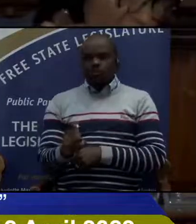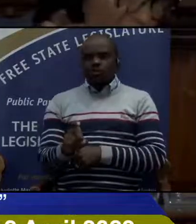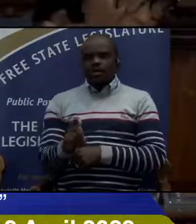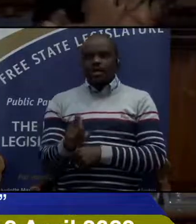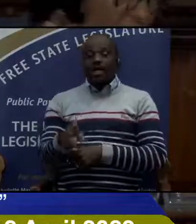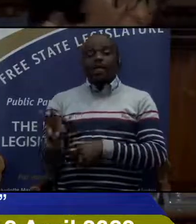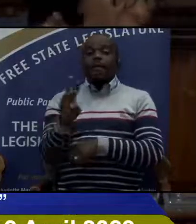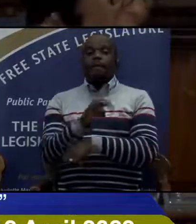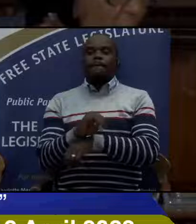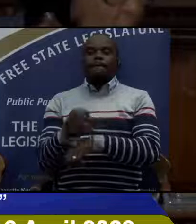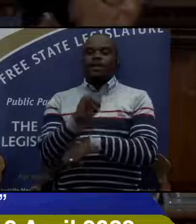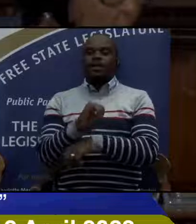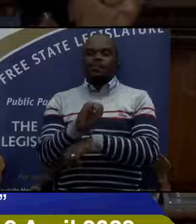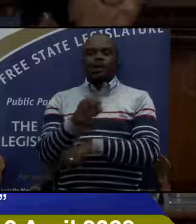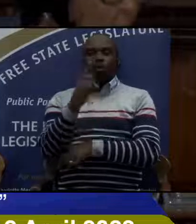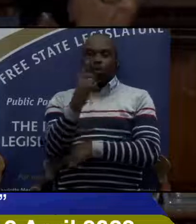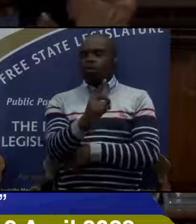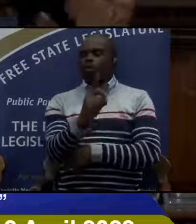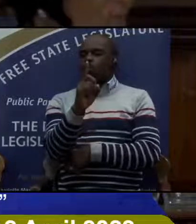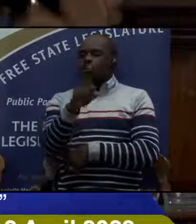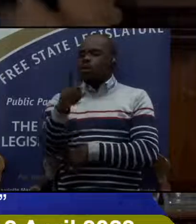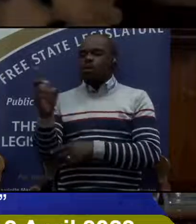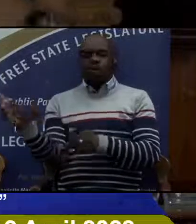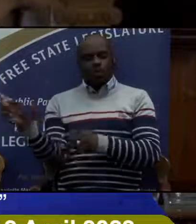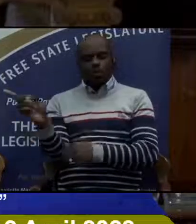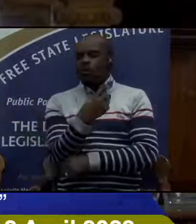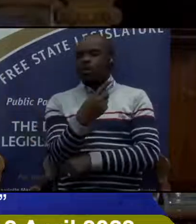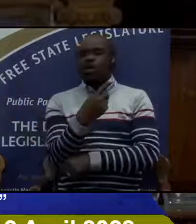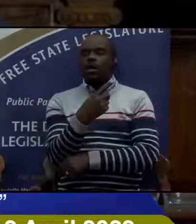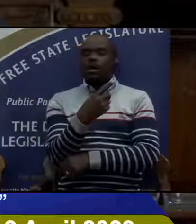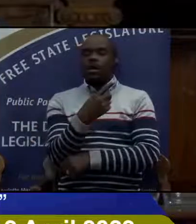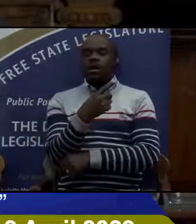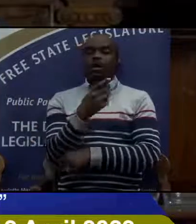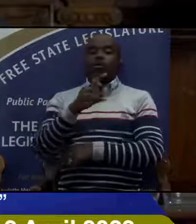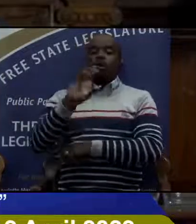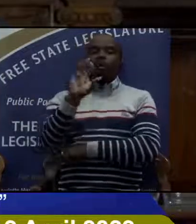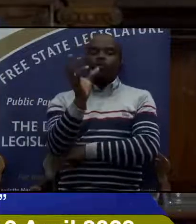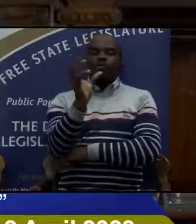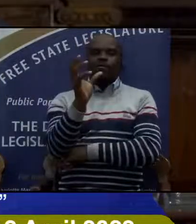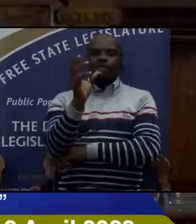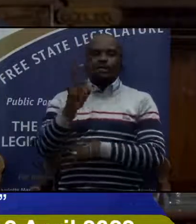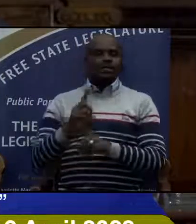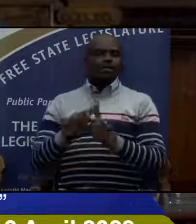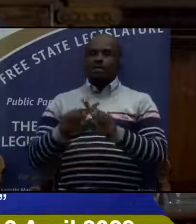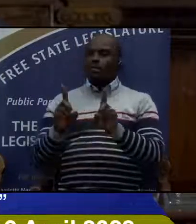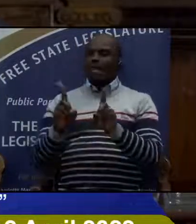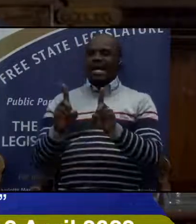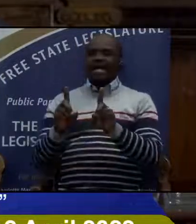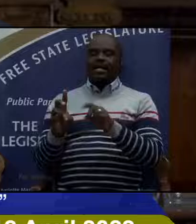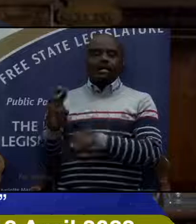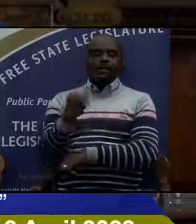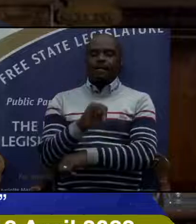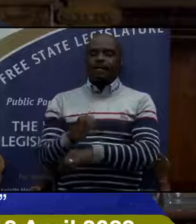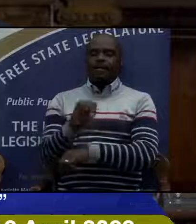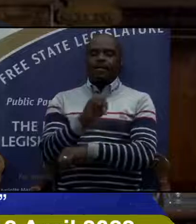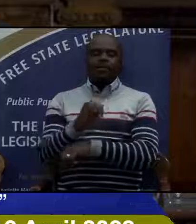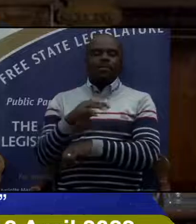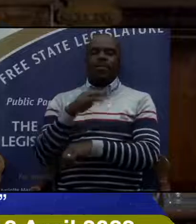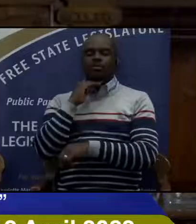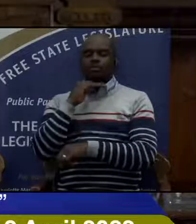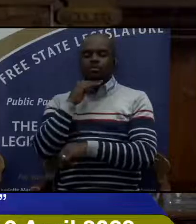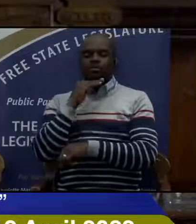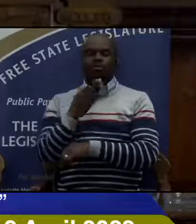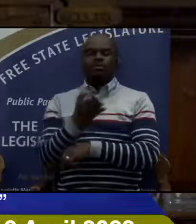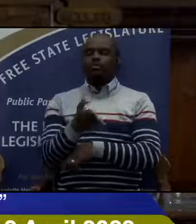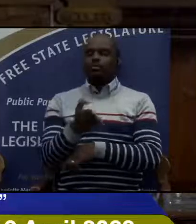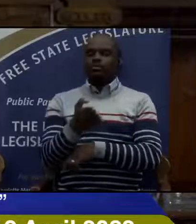province. But our municipalities cannot afford them anymore, or they can afford them, but they can't manage them properly, and